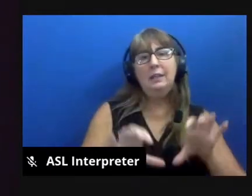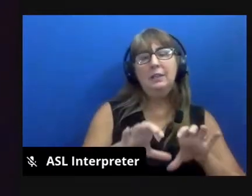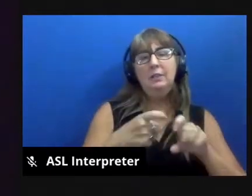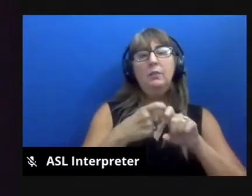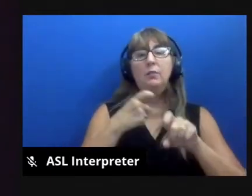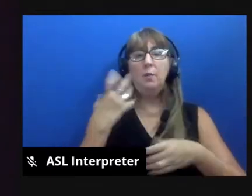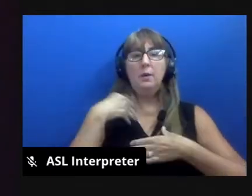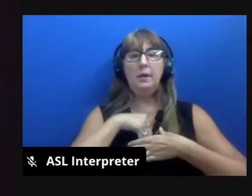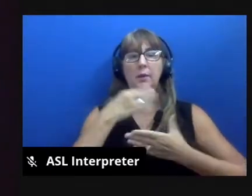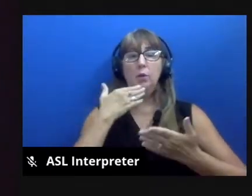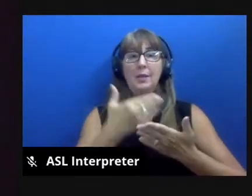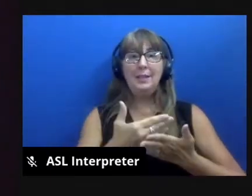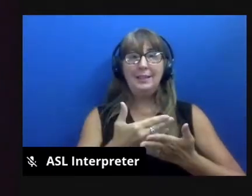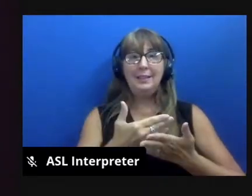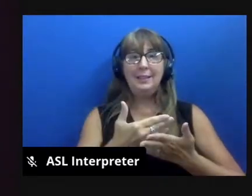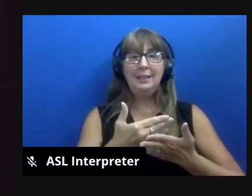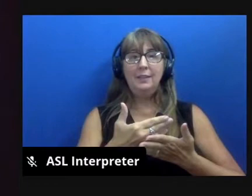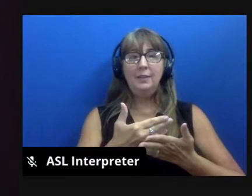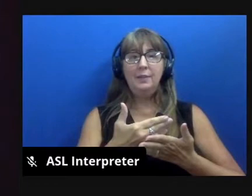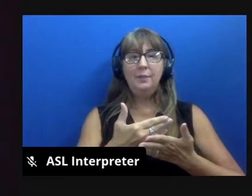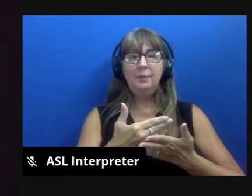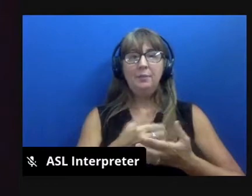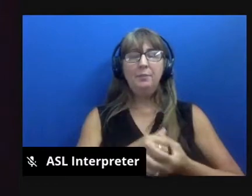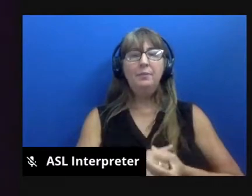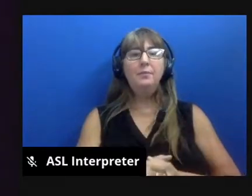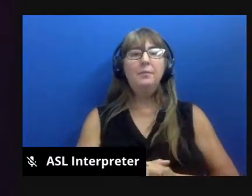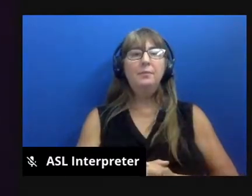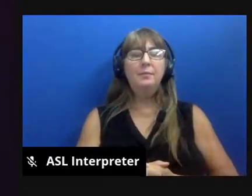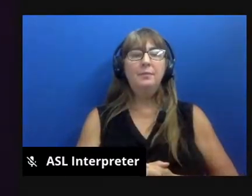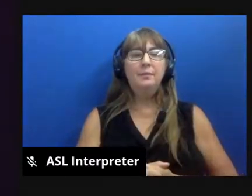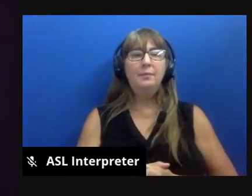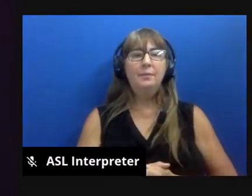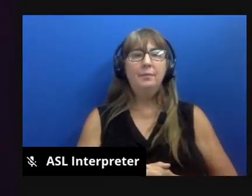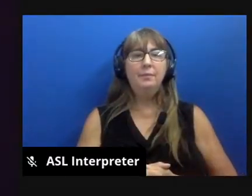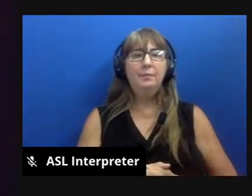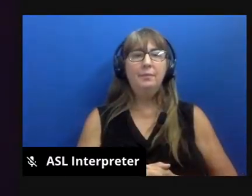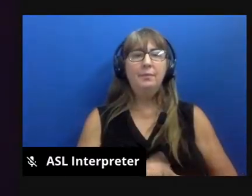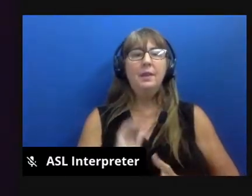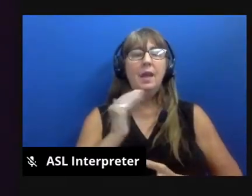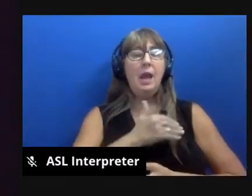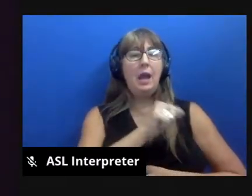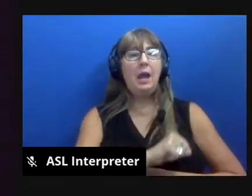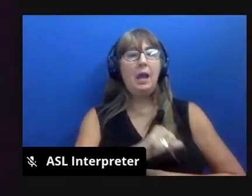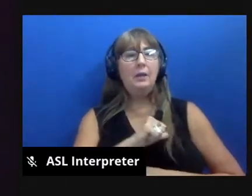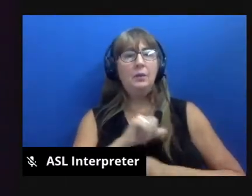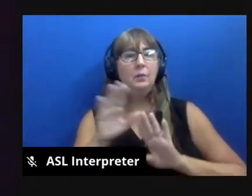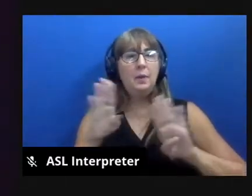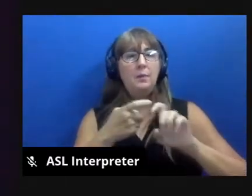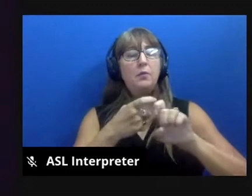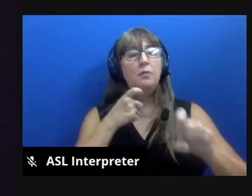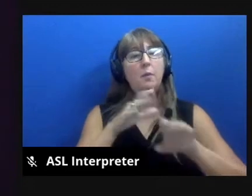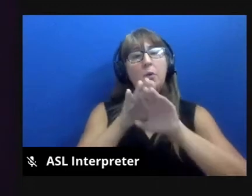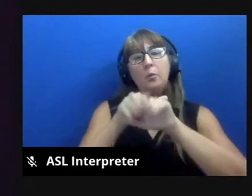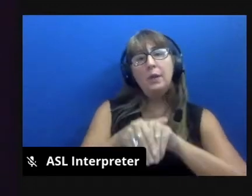inherent goodness. Our attitudes and behaviors come from the ways that we haven't been able to heal from oppression. And this is true